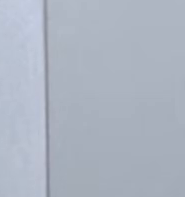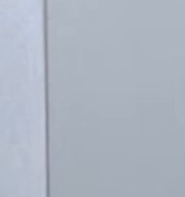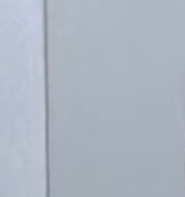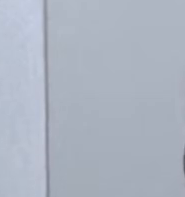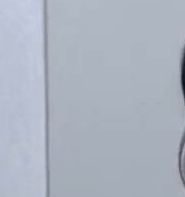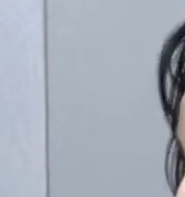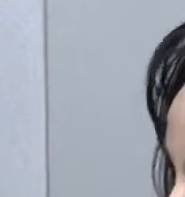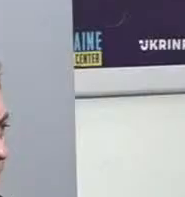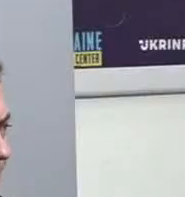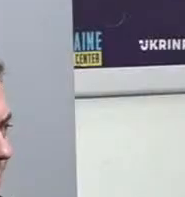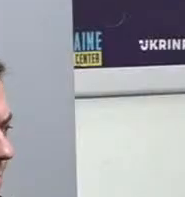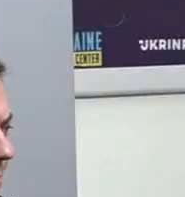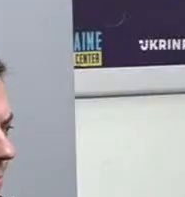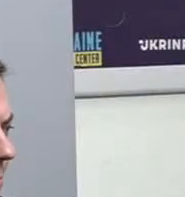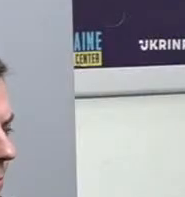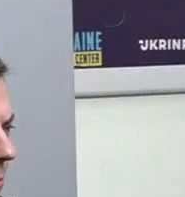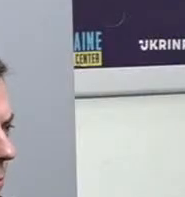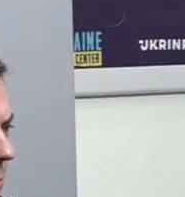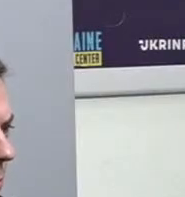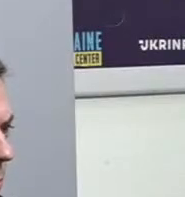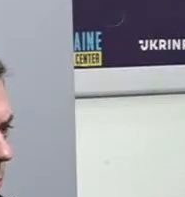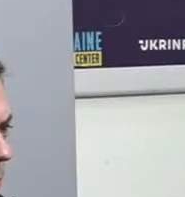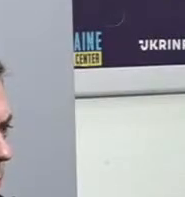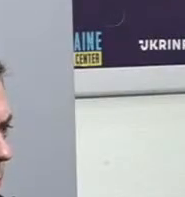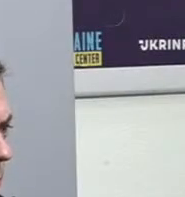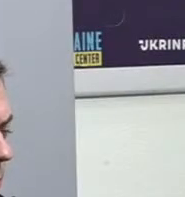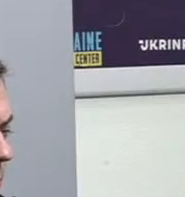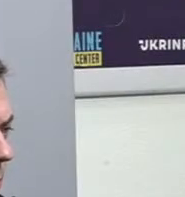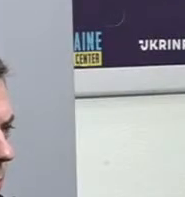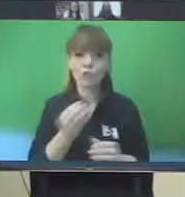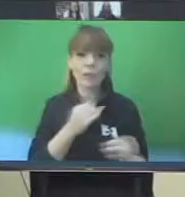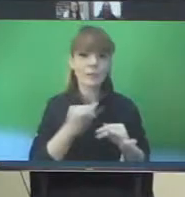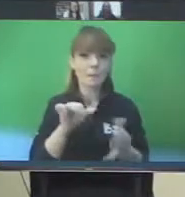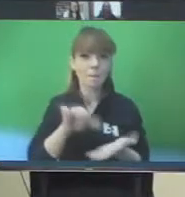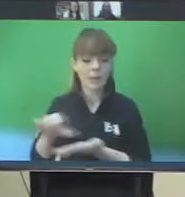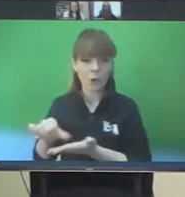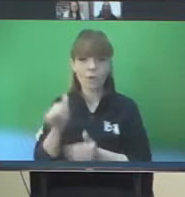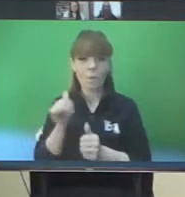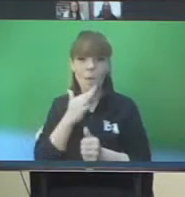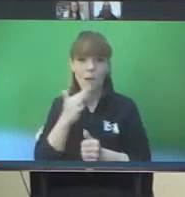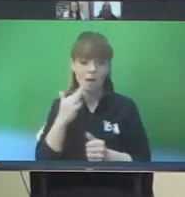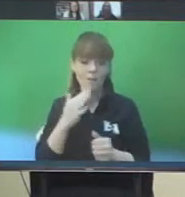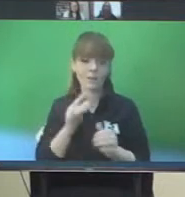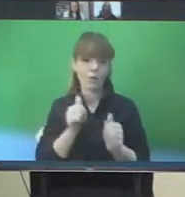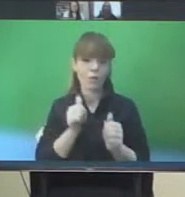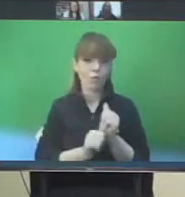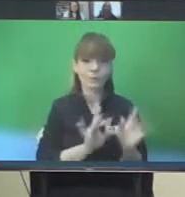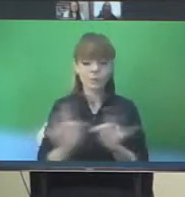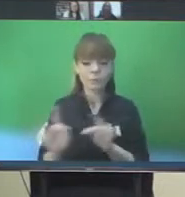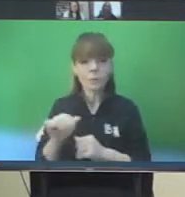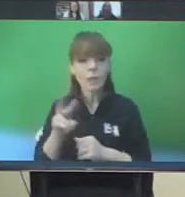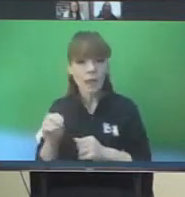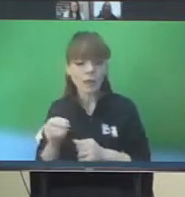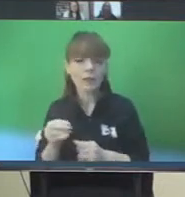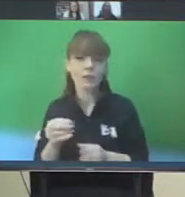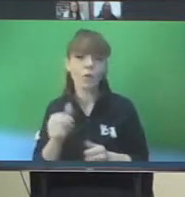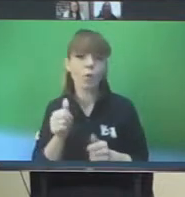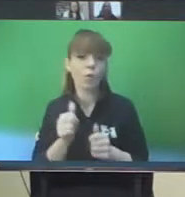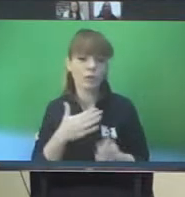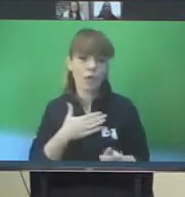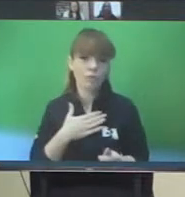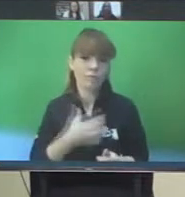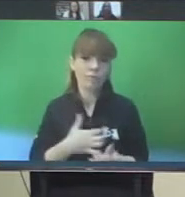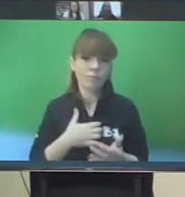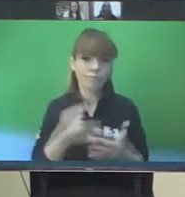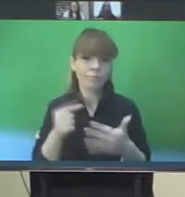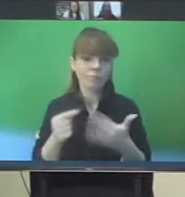support and implement. That's me in brief. I understand there are more speakers. Everybody will have their word. These are our priorities, and I